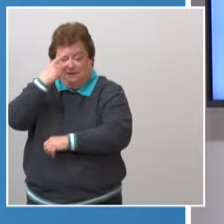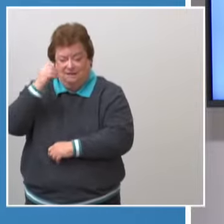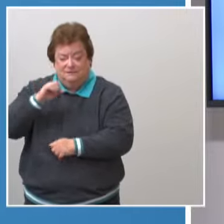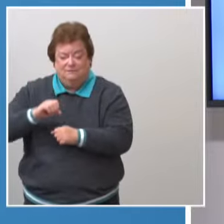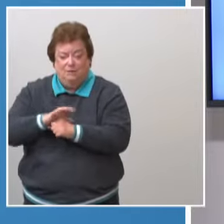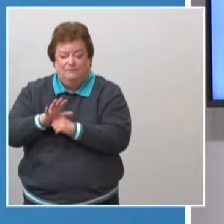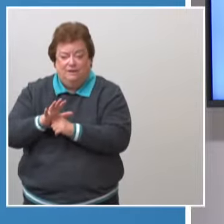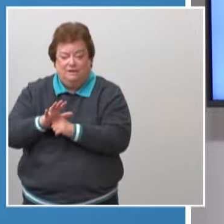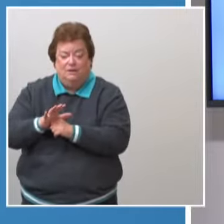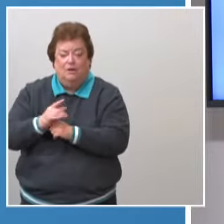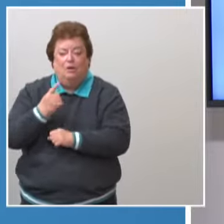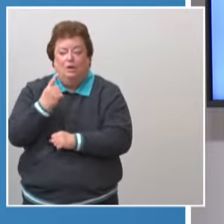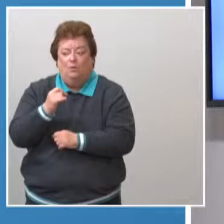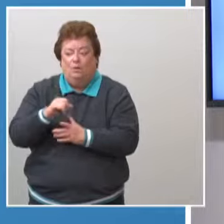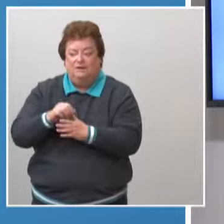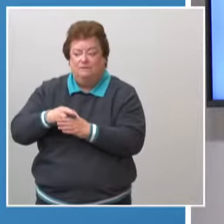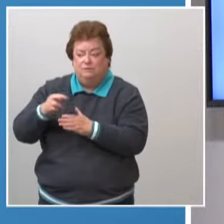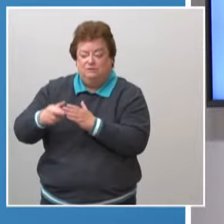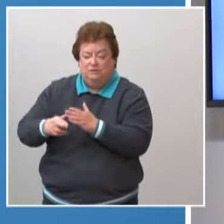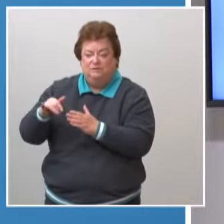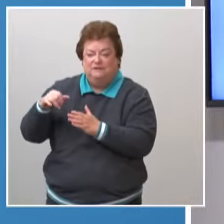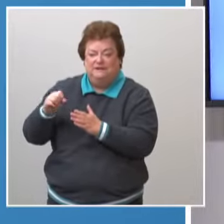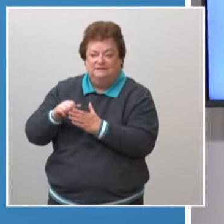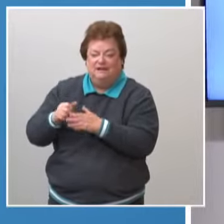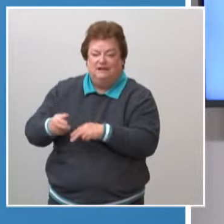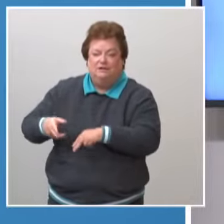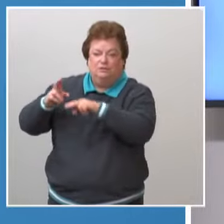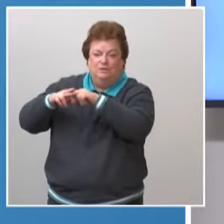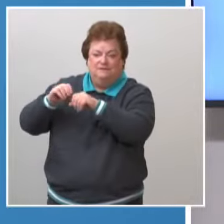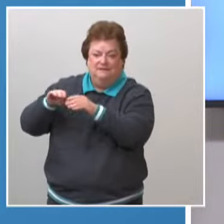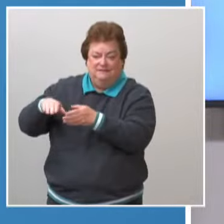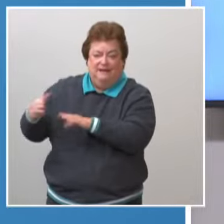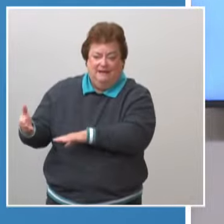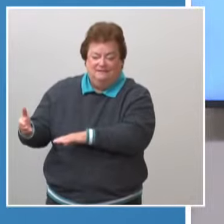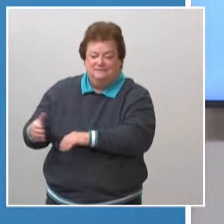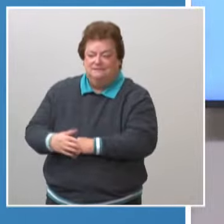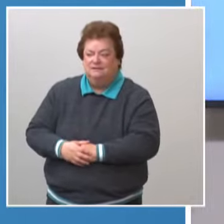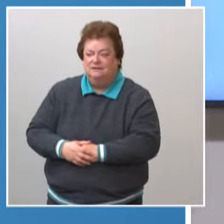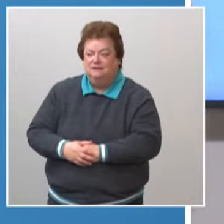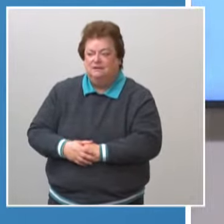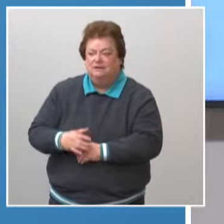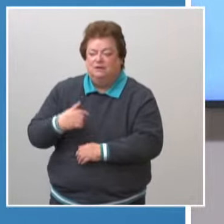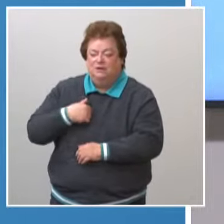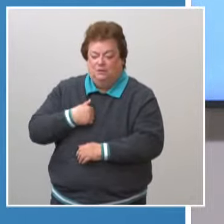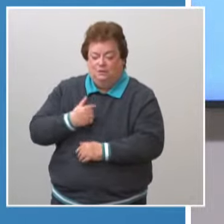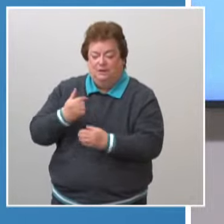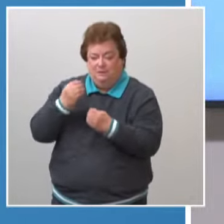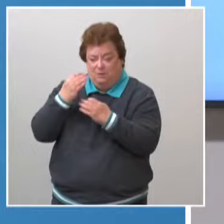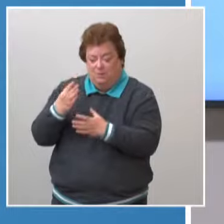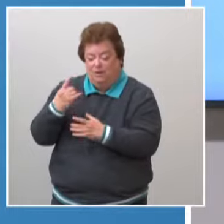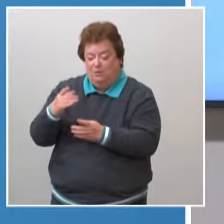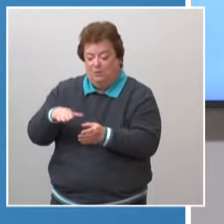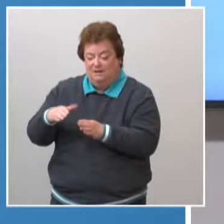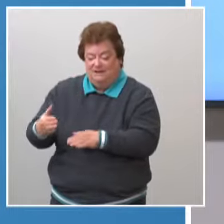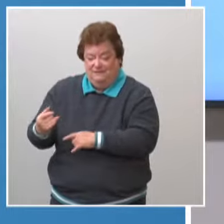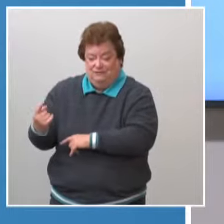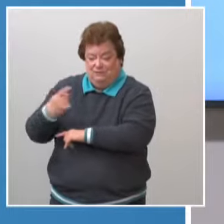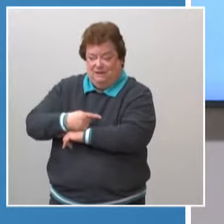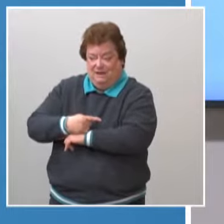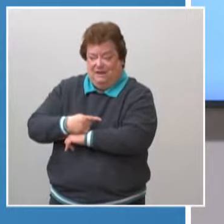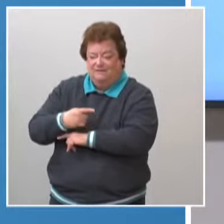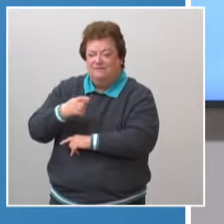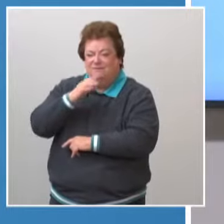COVID-19, one of the results has been an increase in deaths. We are reporting 1 death so far today, a man in